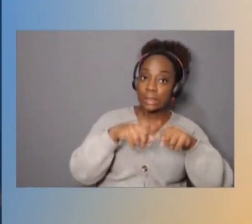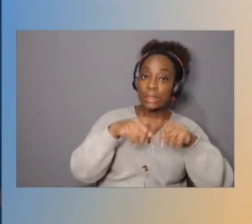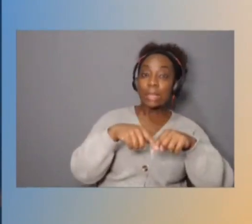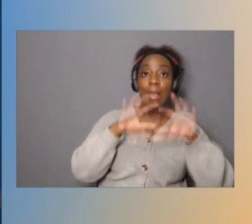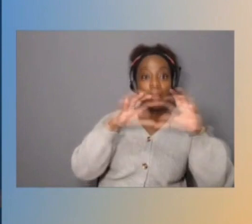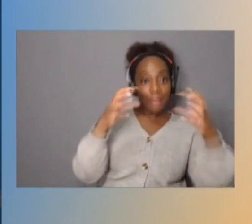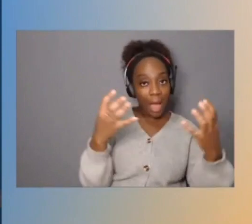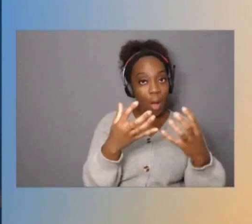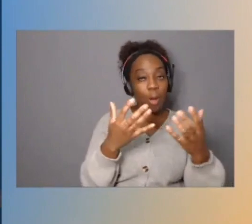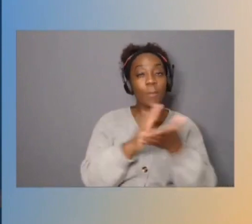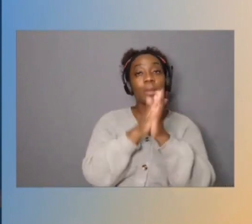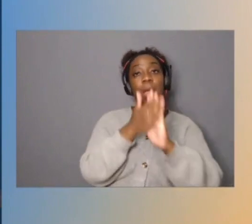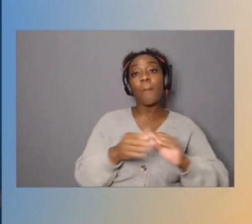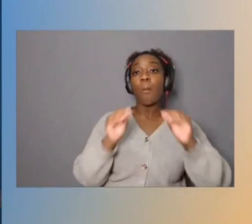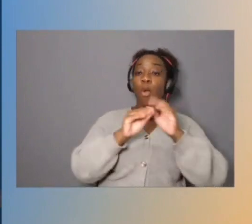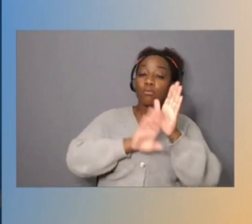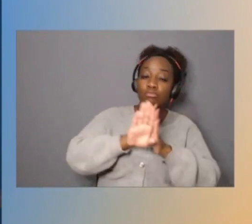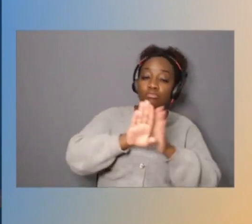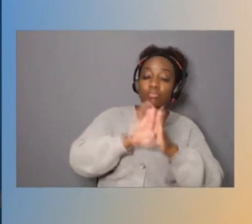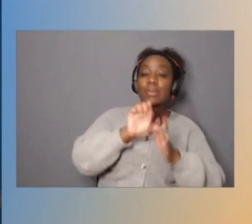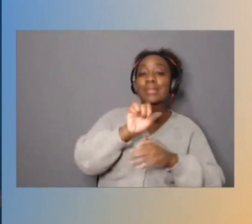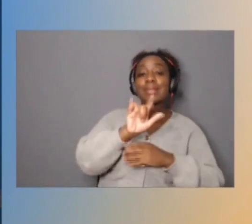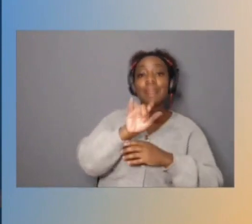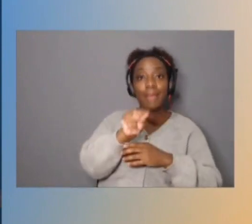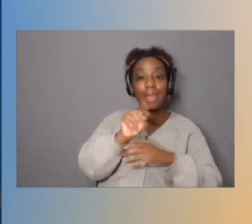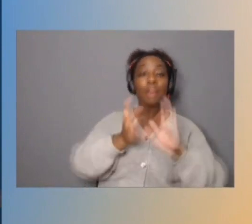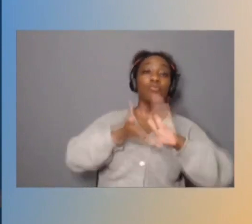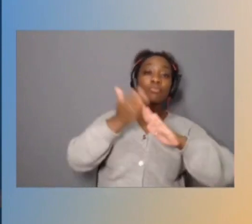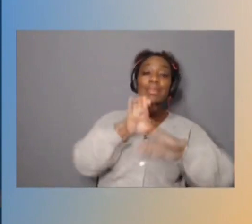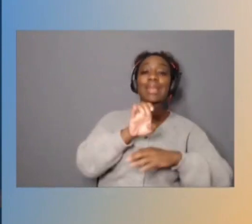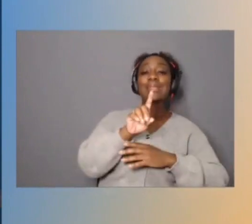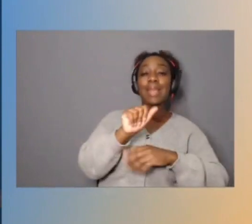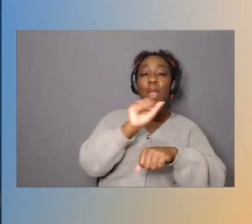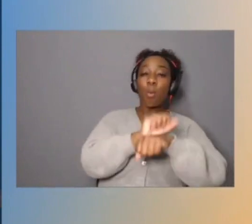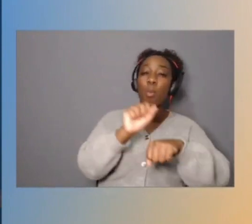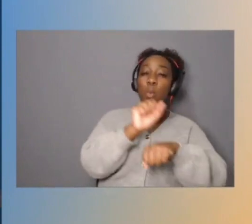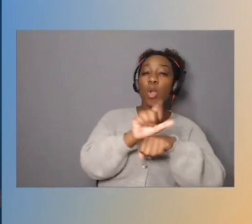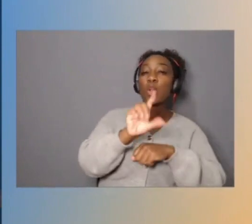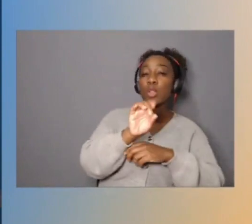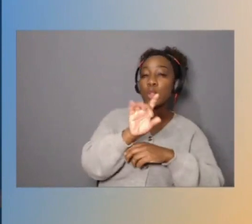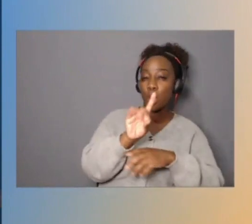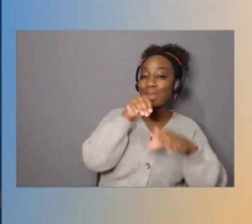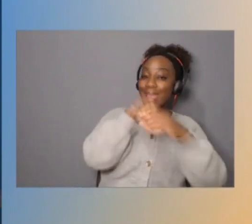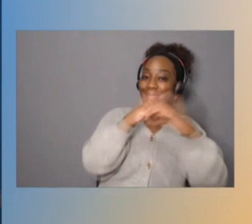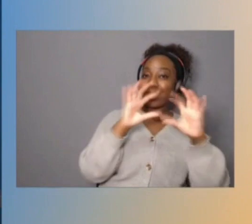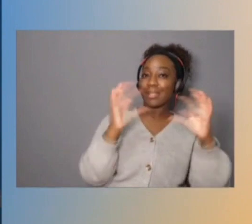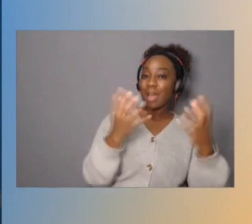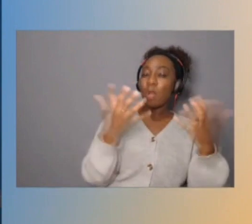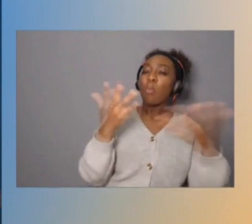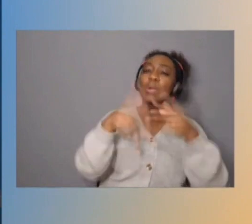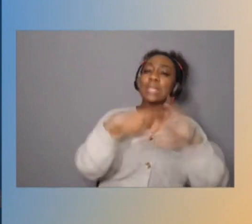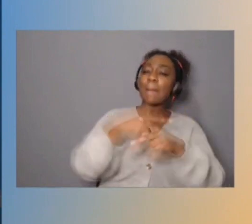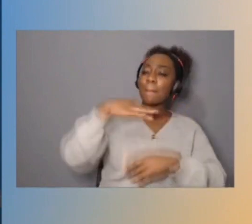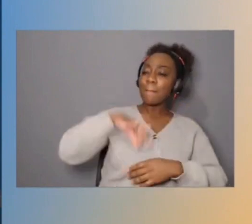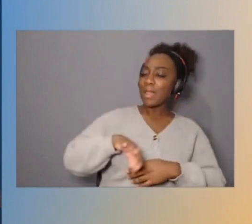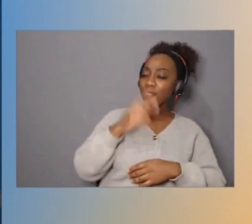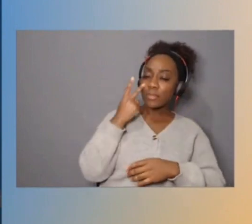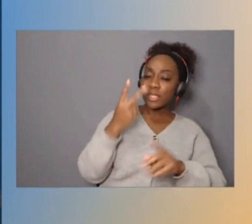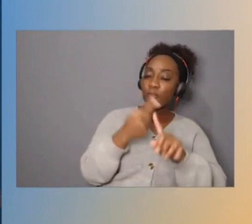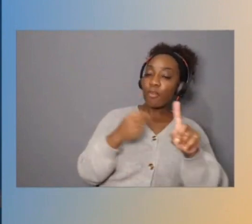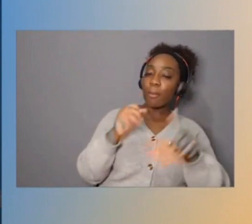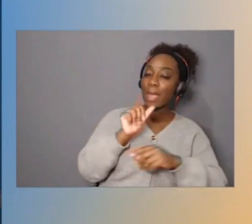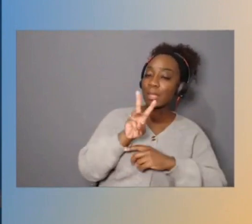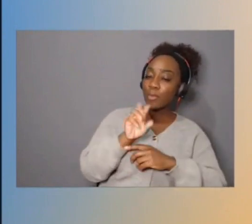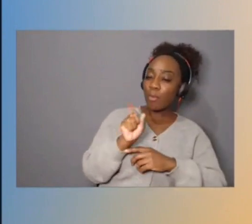their silicon and run their EDA workloads in the cloud. What are some of the benefits that they're seeing from AWS? Sure. Well, let's think about